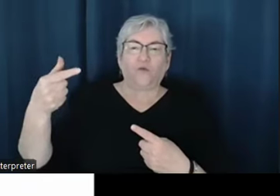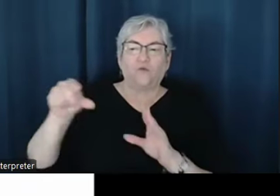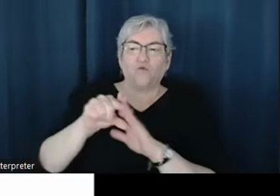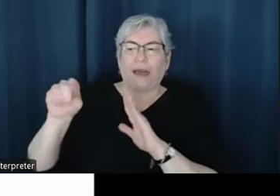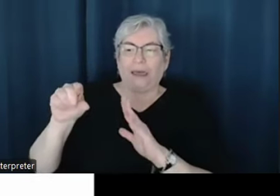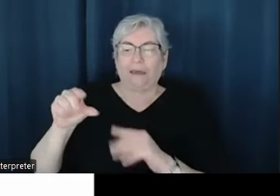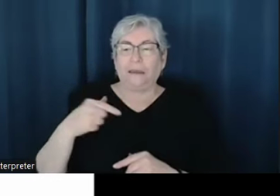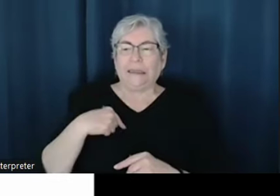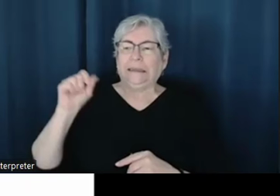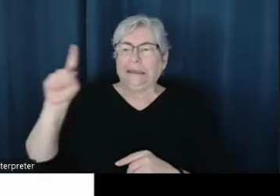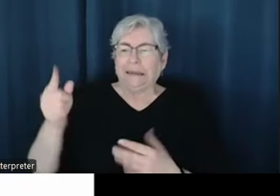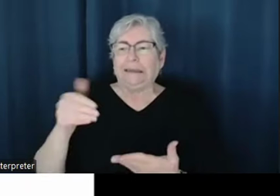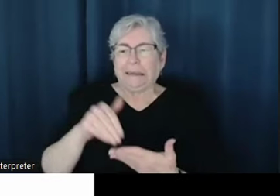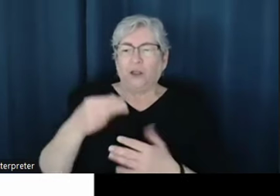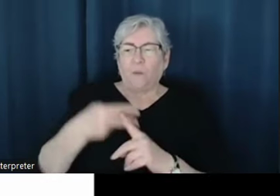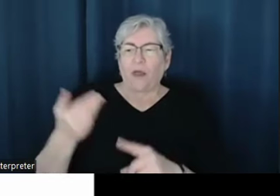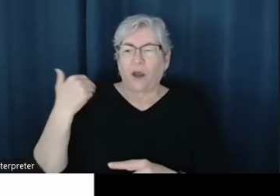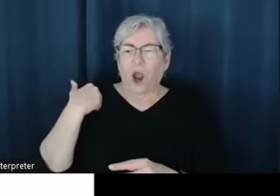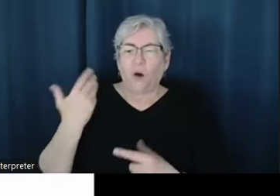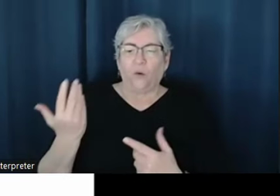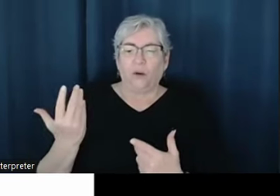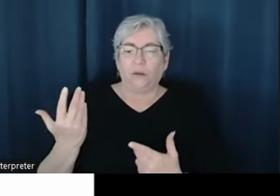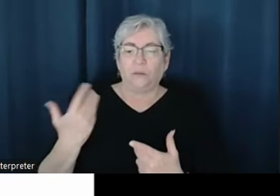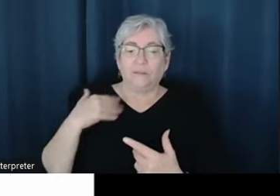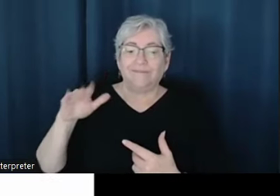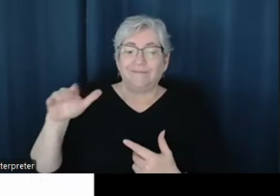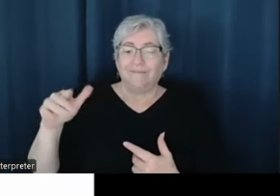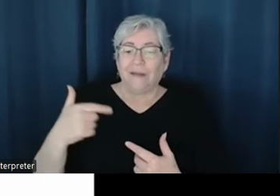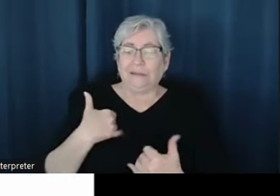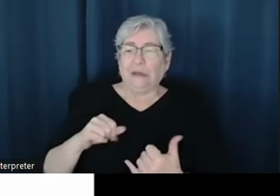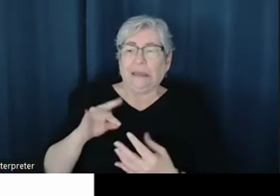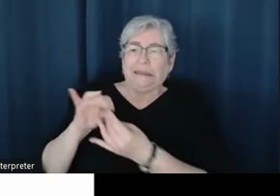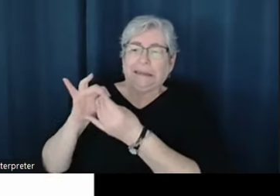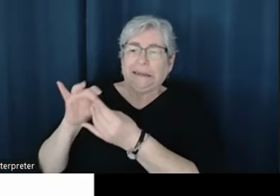again 2 months ago. Any suggestions on battling this?